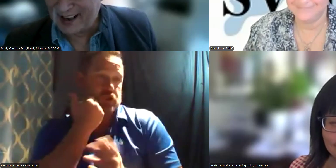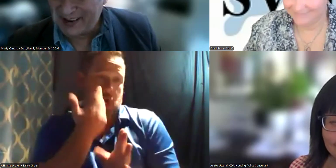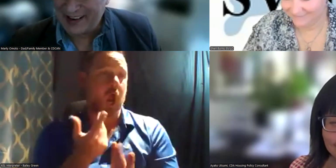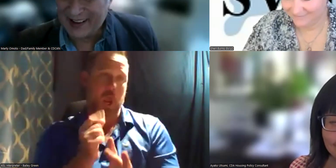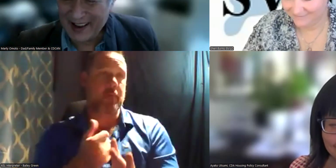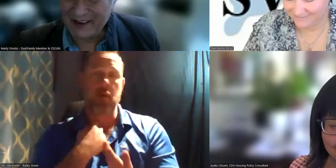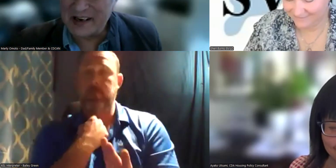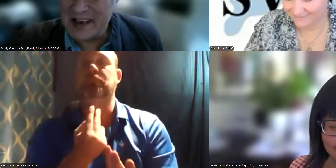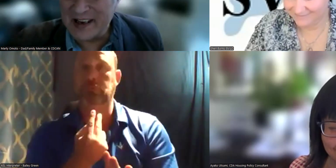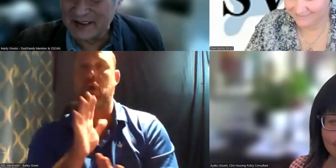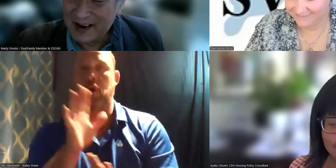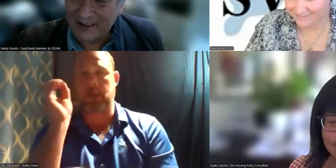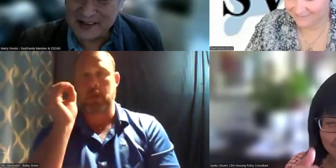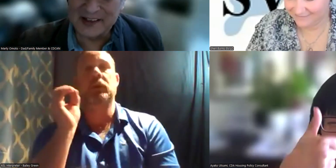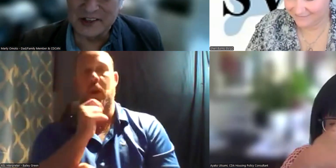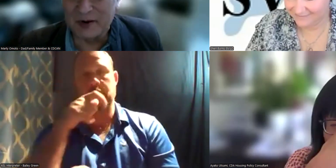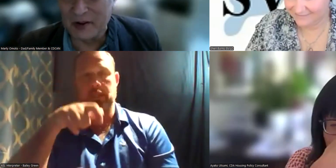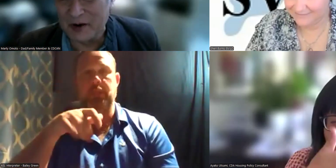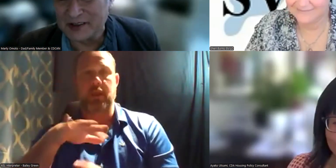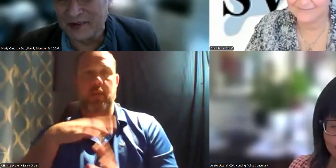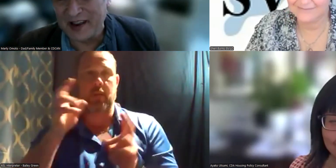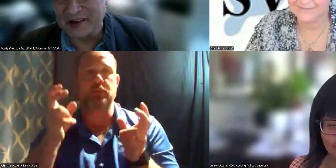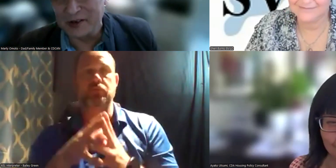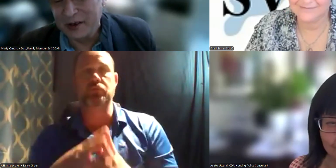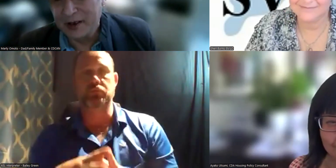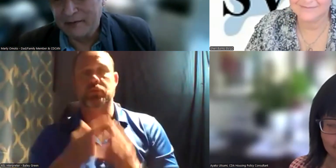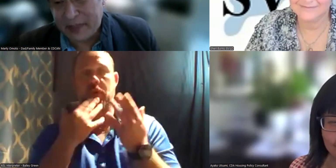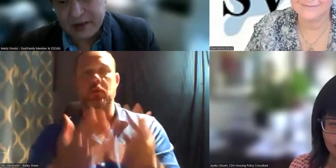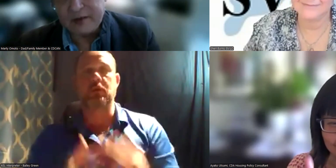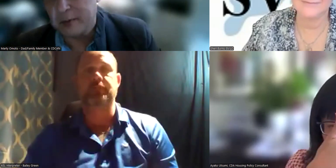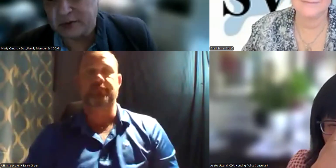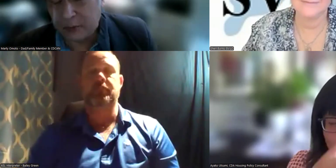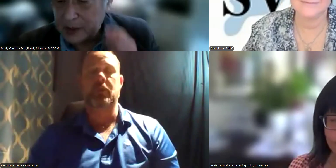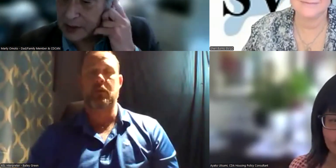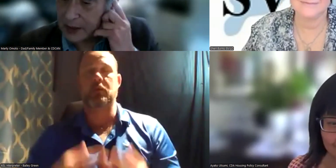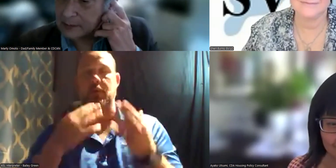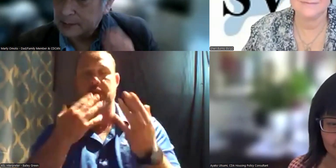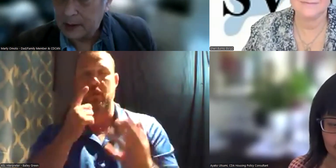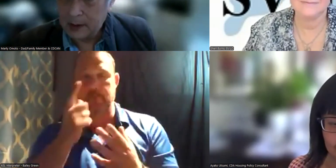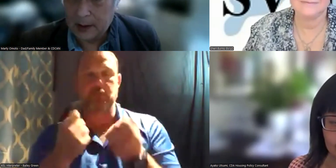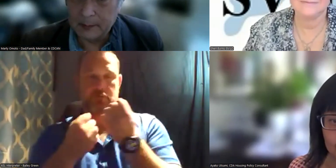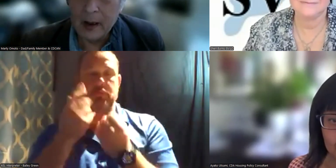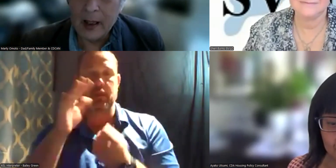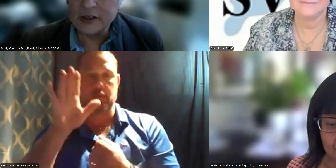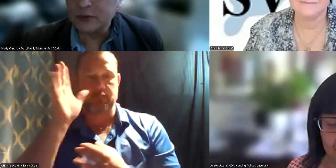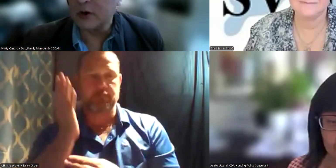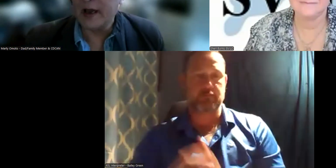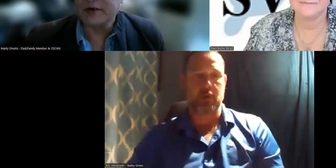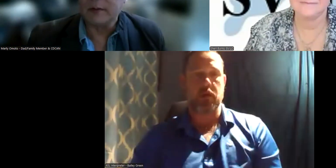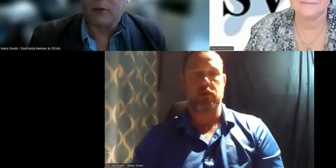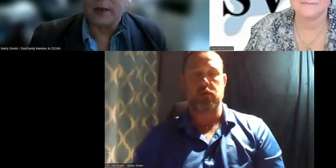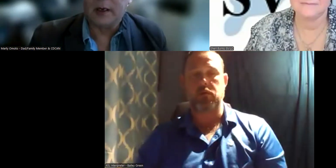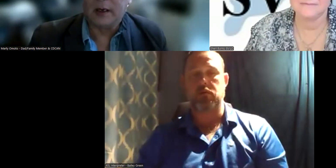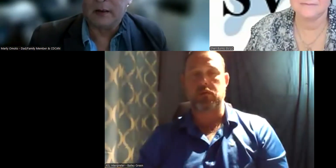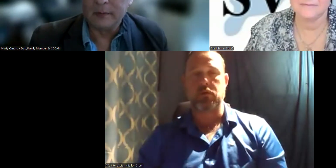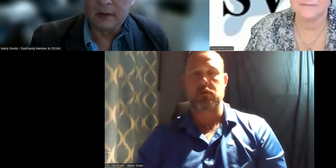voice. And we need it on this issue, by the way. So thank you. Thank you very much for raising that. And I just want to go back